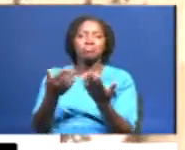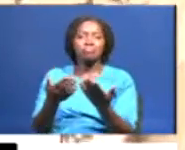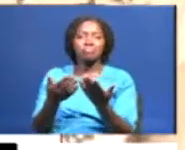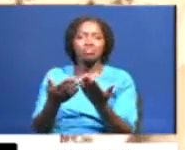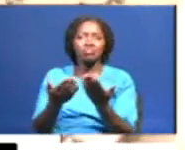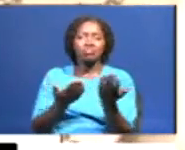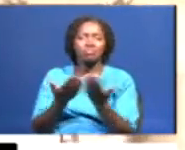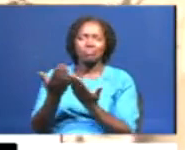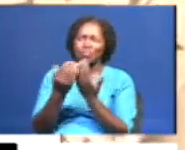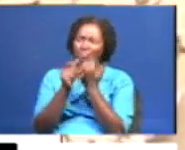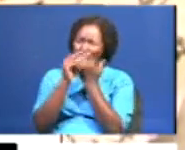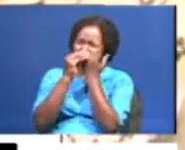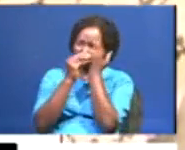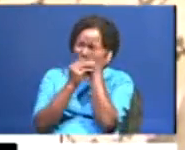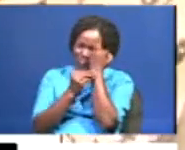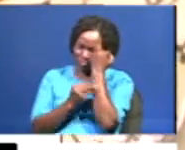ziko chini sana.